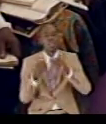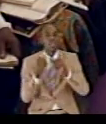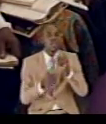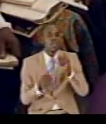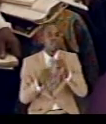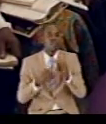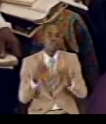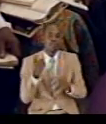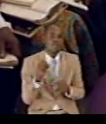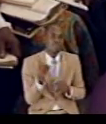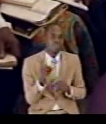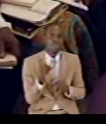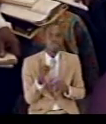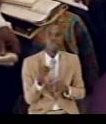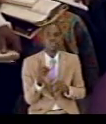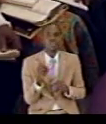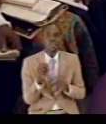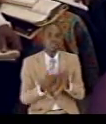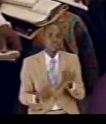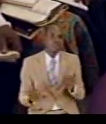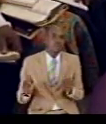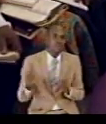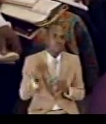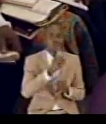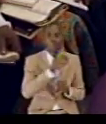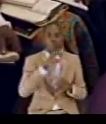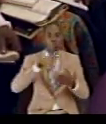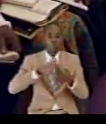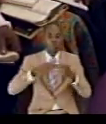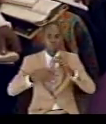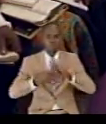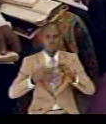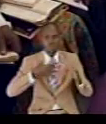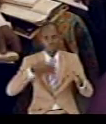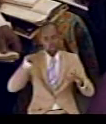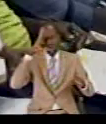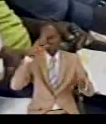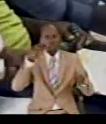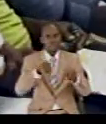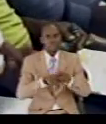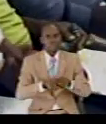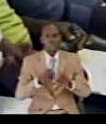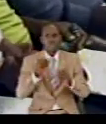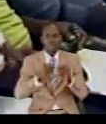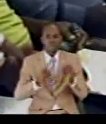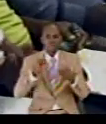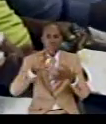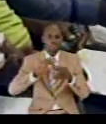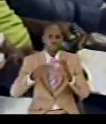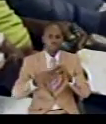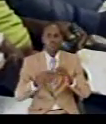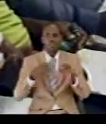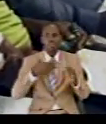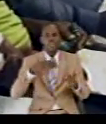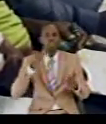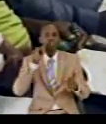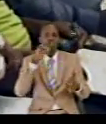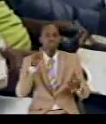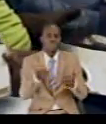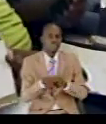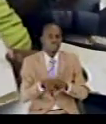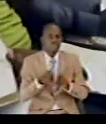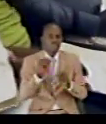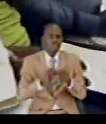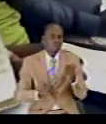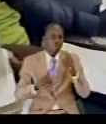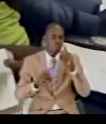everywhere, everyone's bands, my brother, everyone's bands, my sister, everyone's